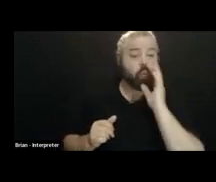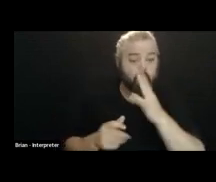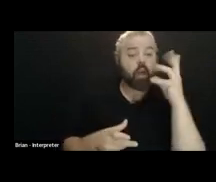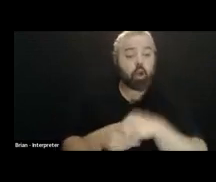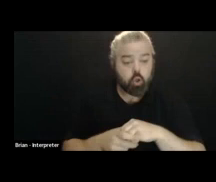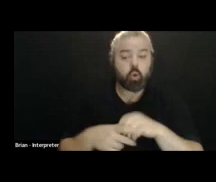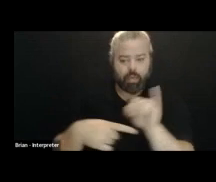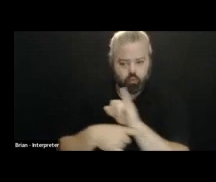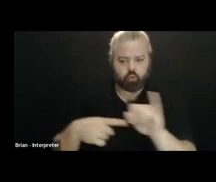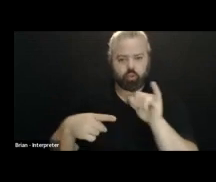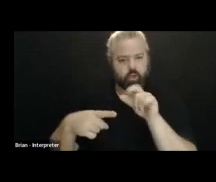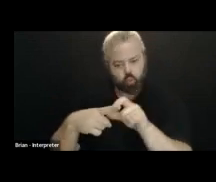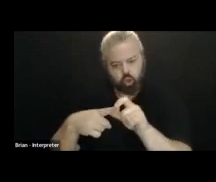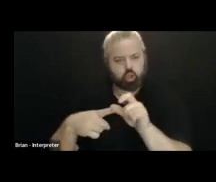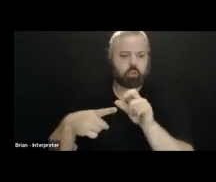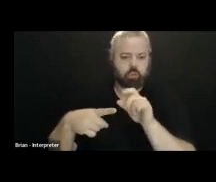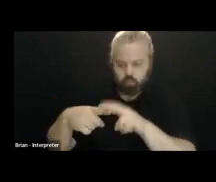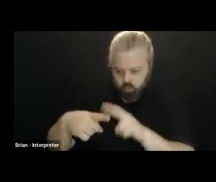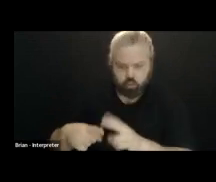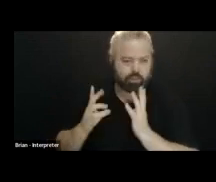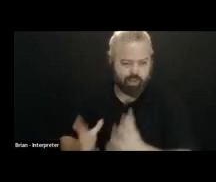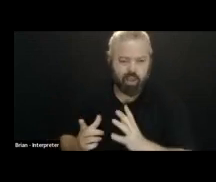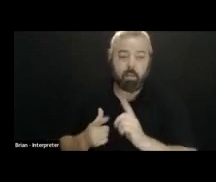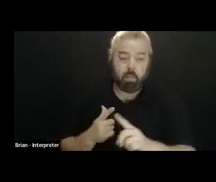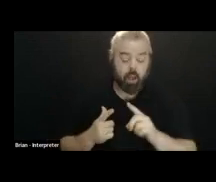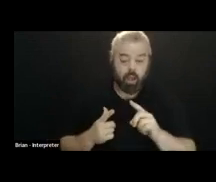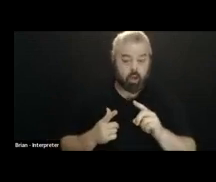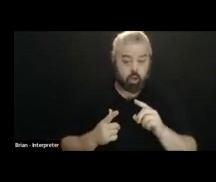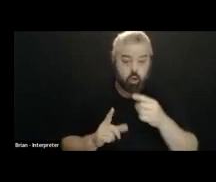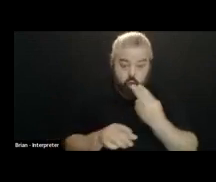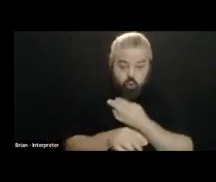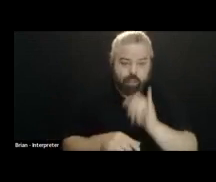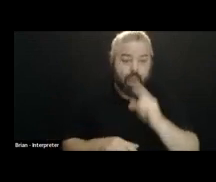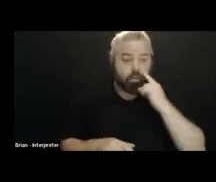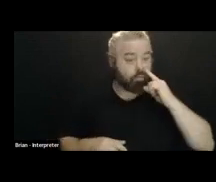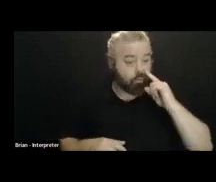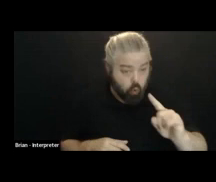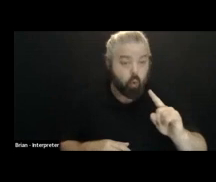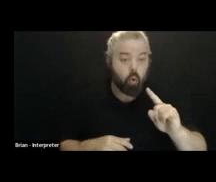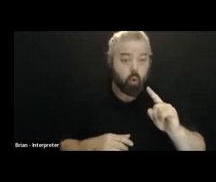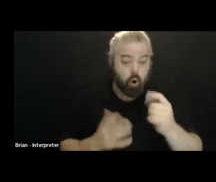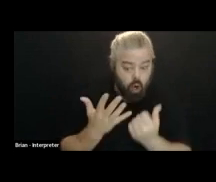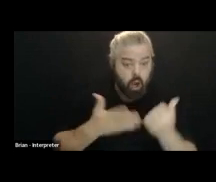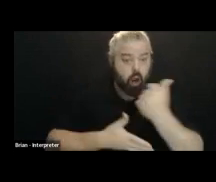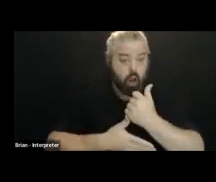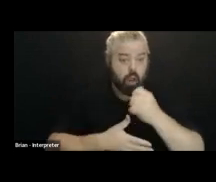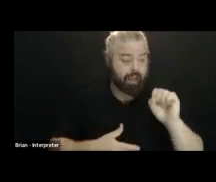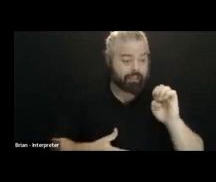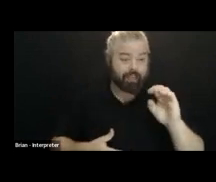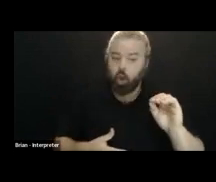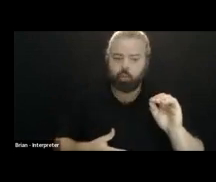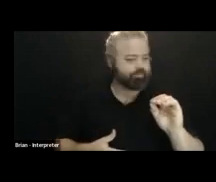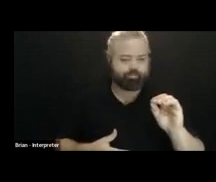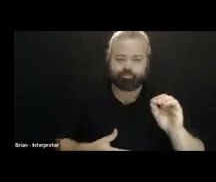words, but don't use it as some sort of alternative method to increase your SEO. We want